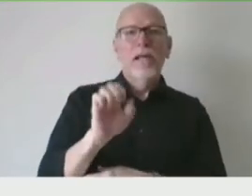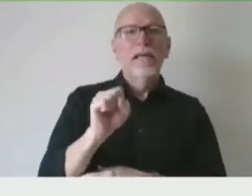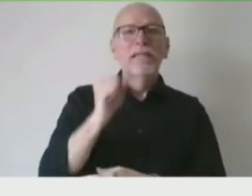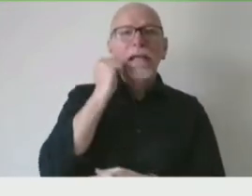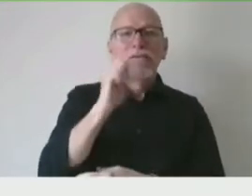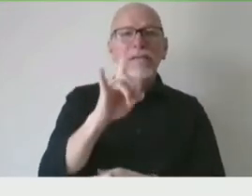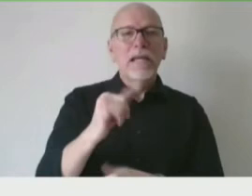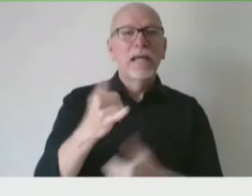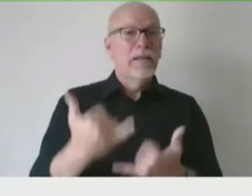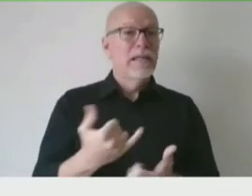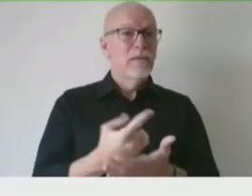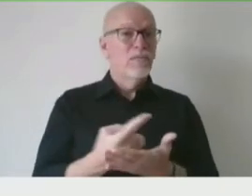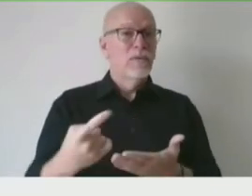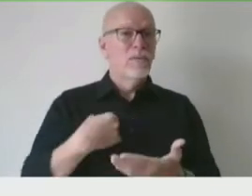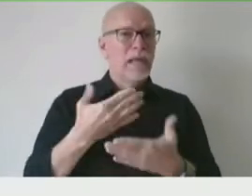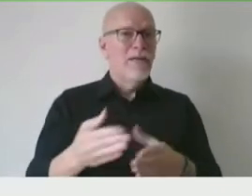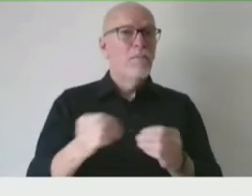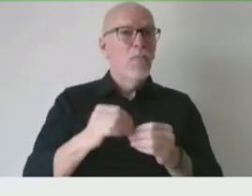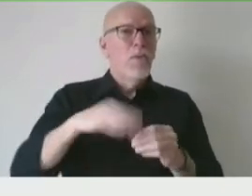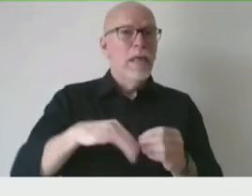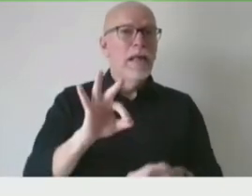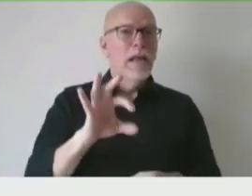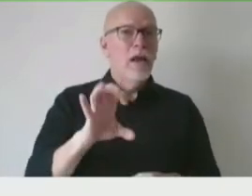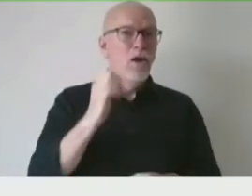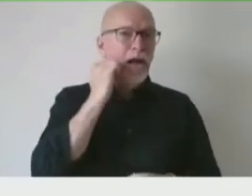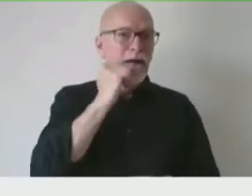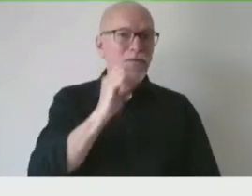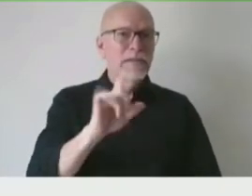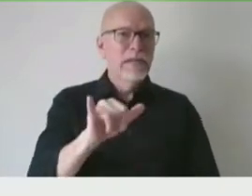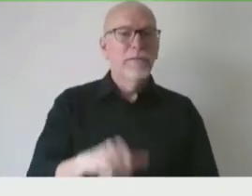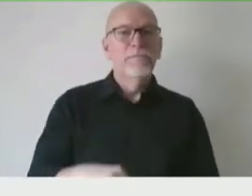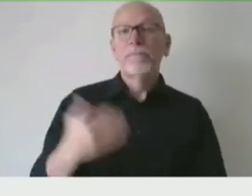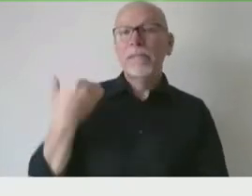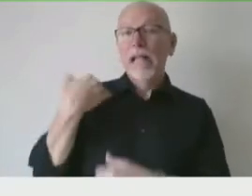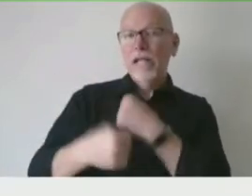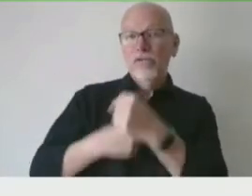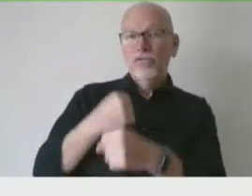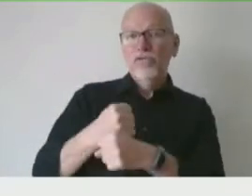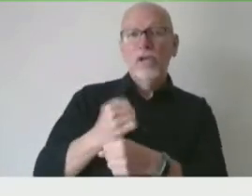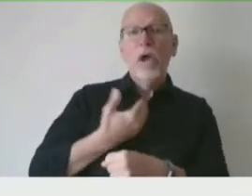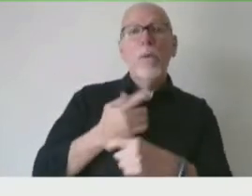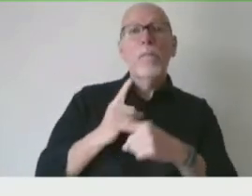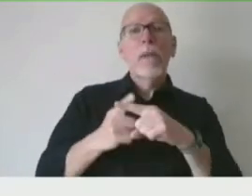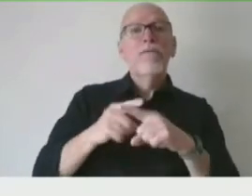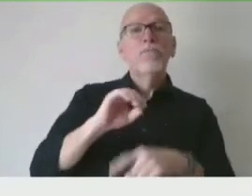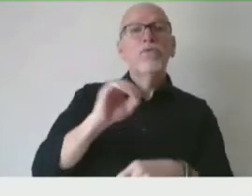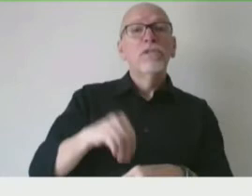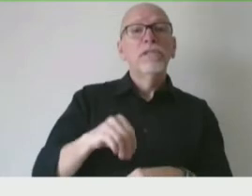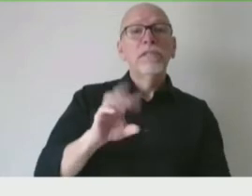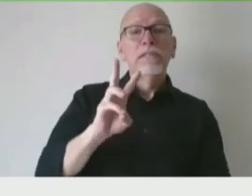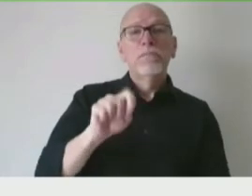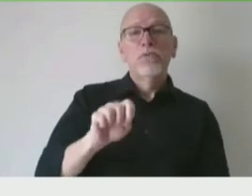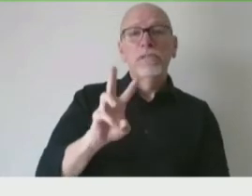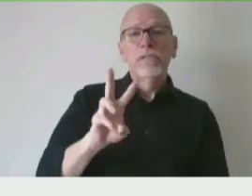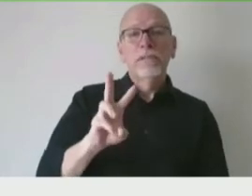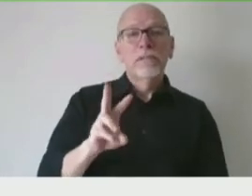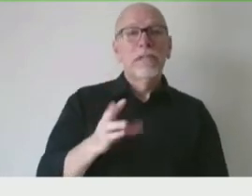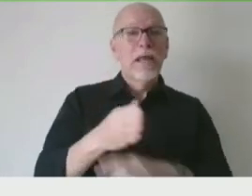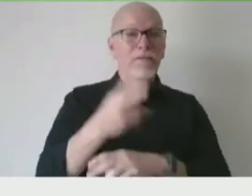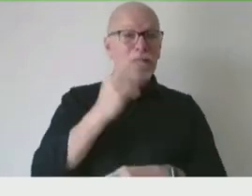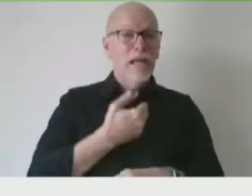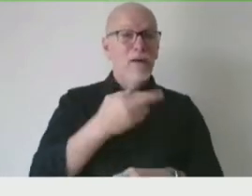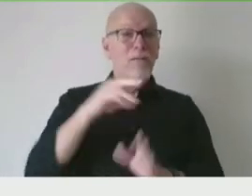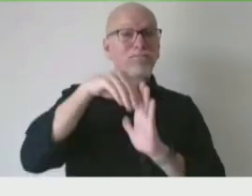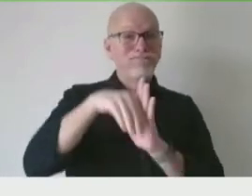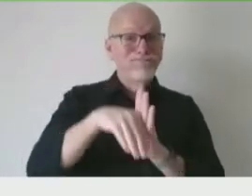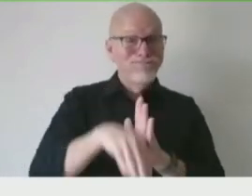we're averaging more than 900 cases per day. A year ago today, our positivity rate was 6.6. After seeing our rate decline to just